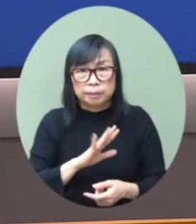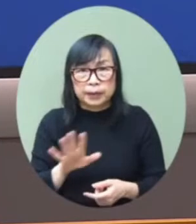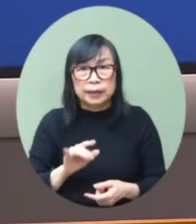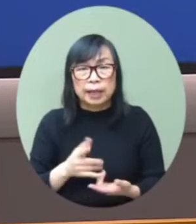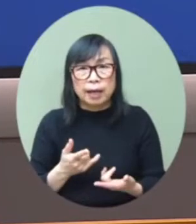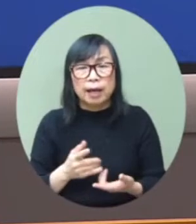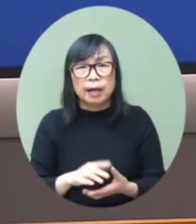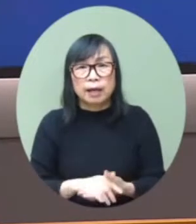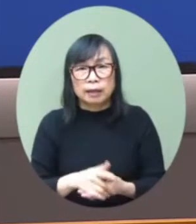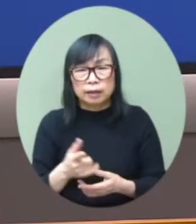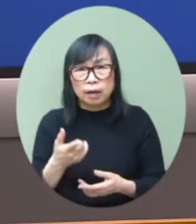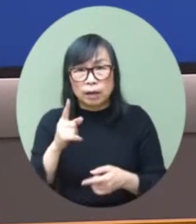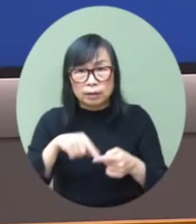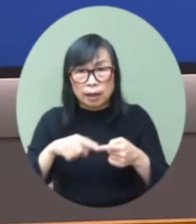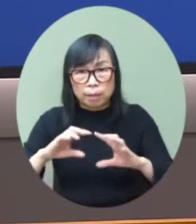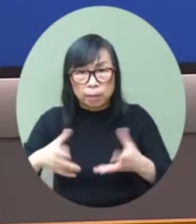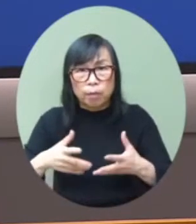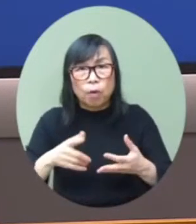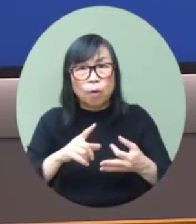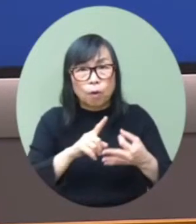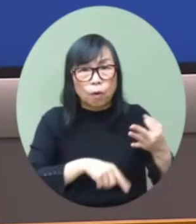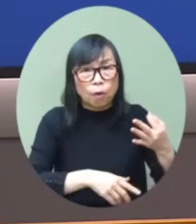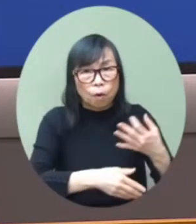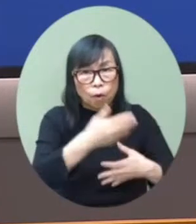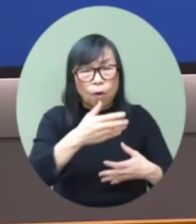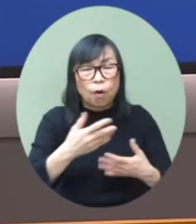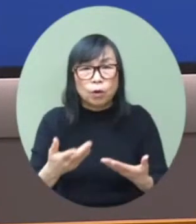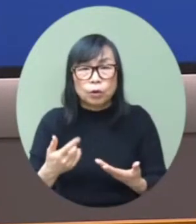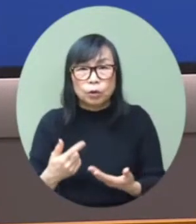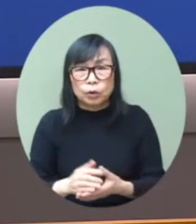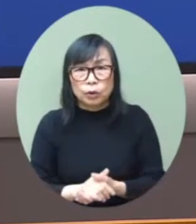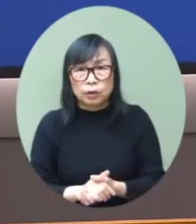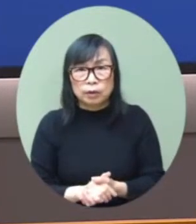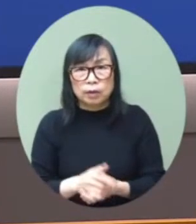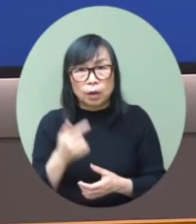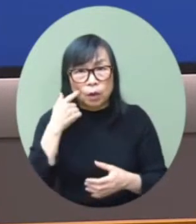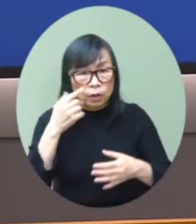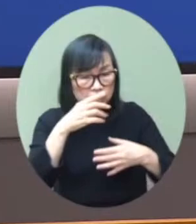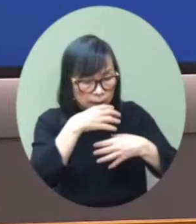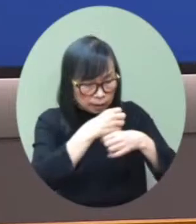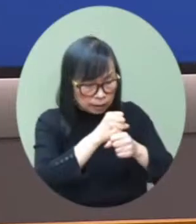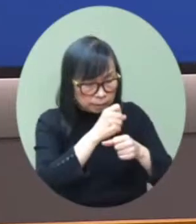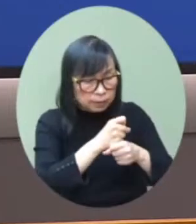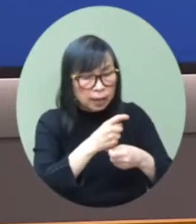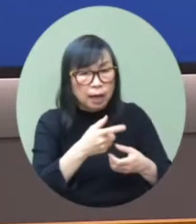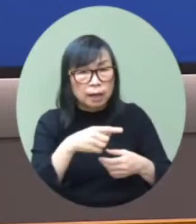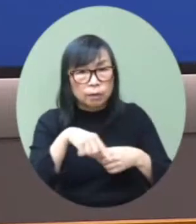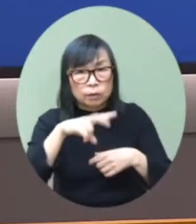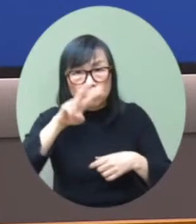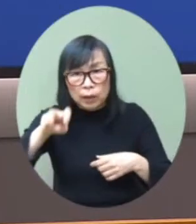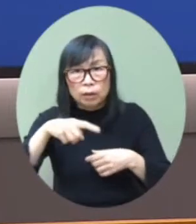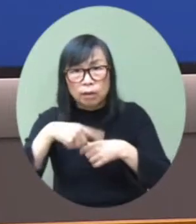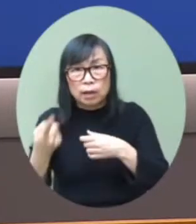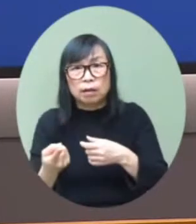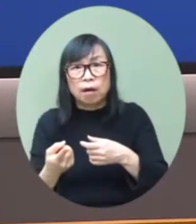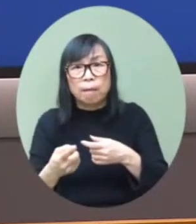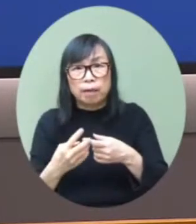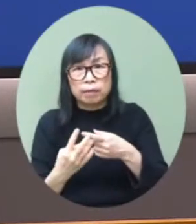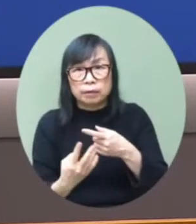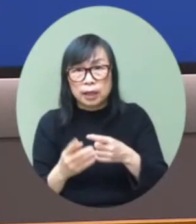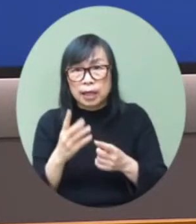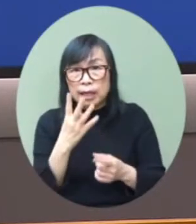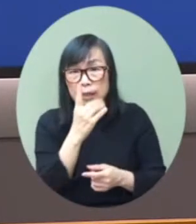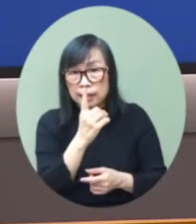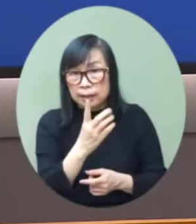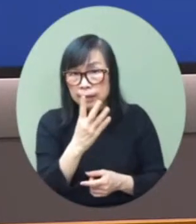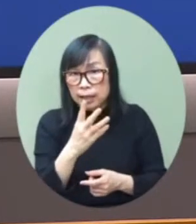reasonable deduction is that is more than 1 million. Our experience from Kwong Fok Estate at Typo shows